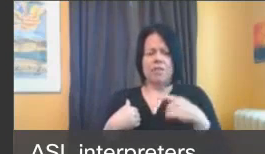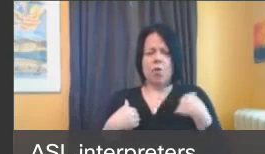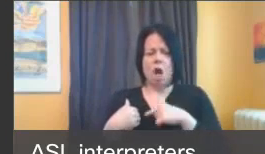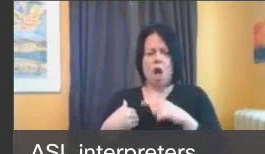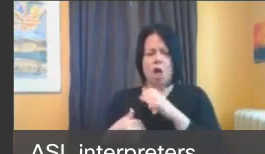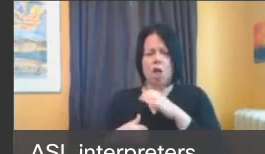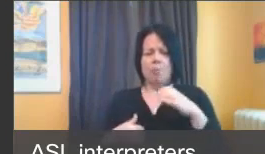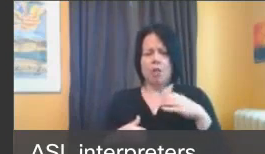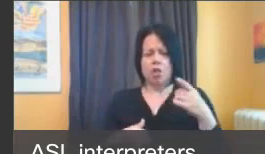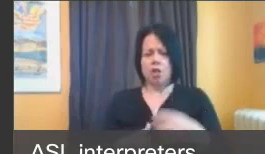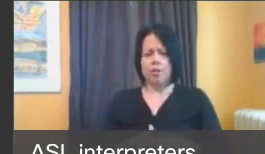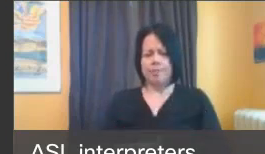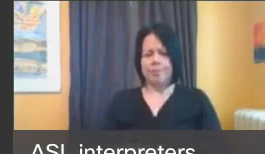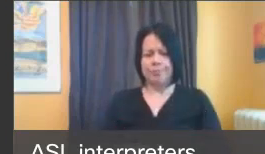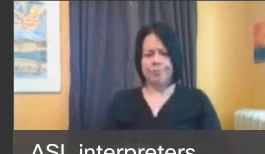here.